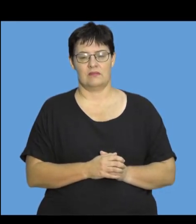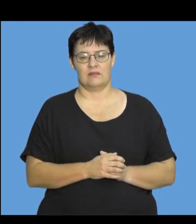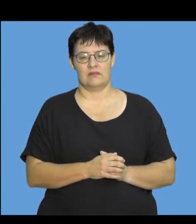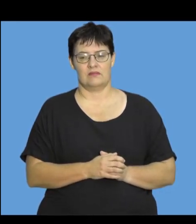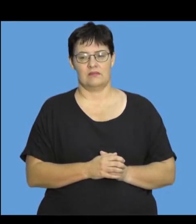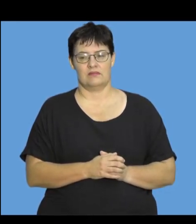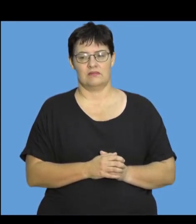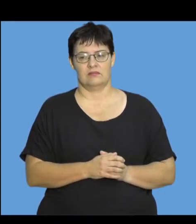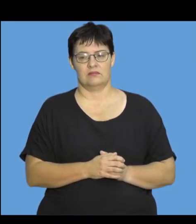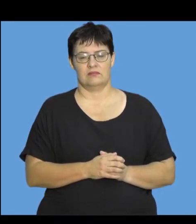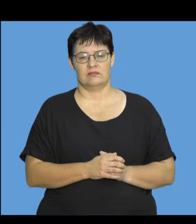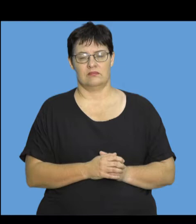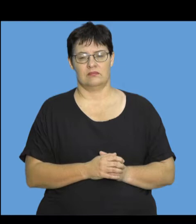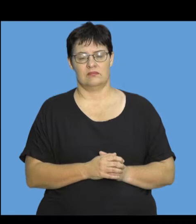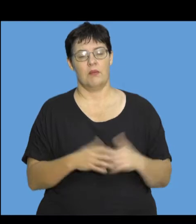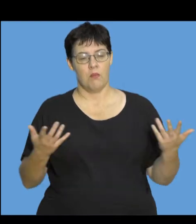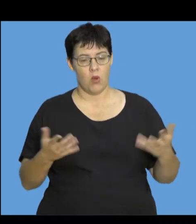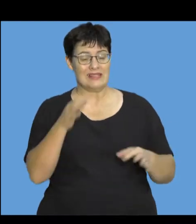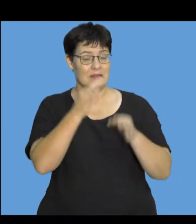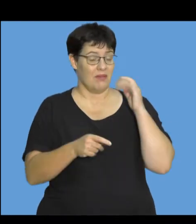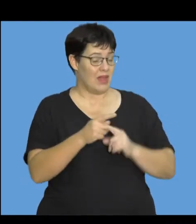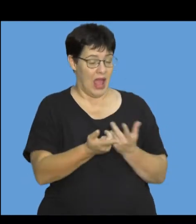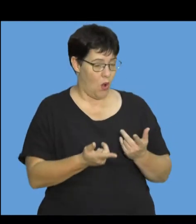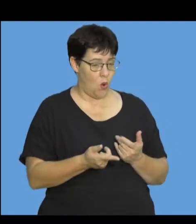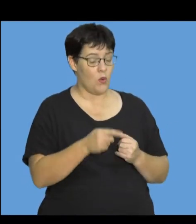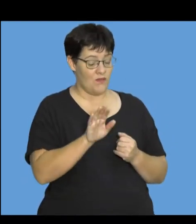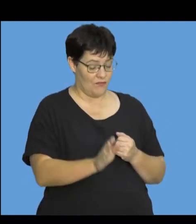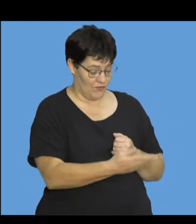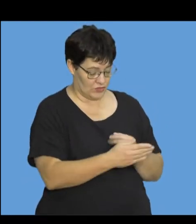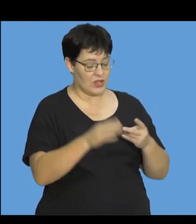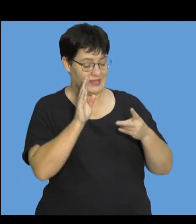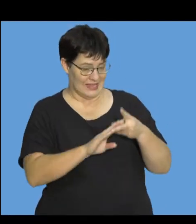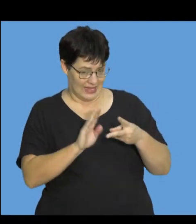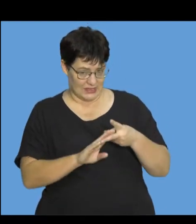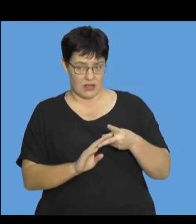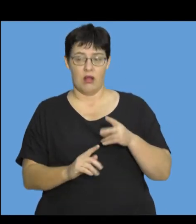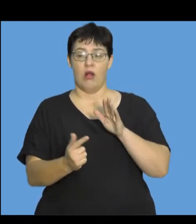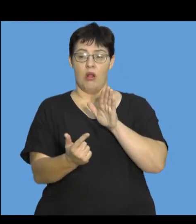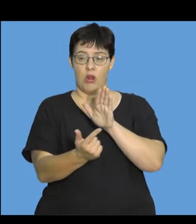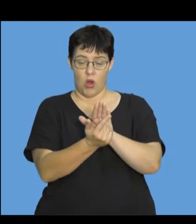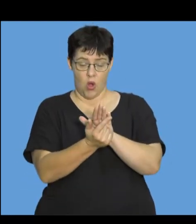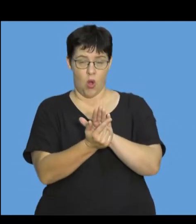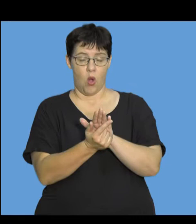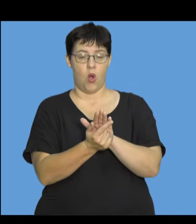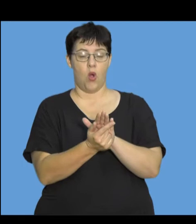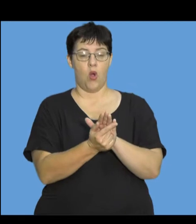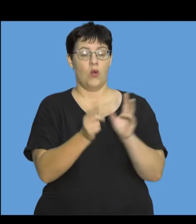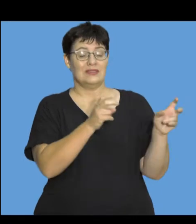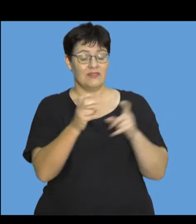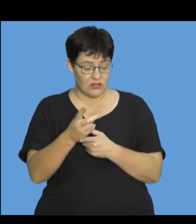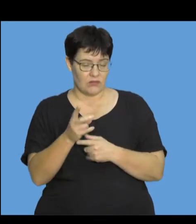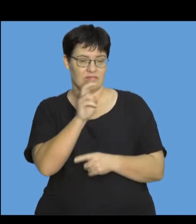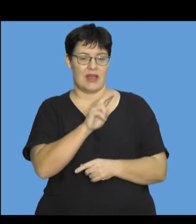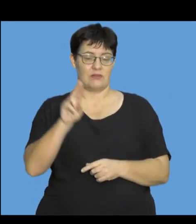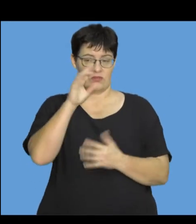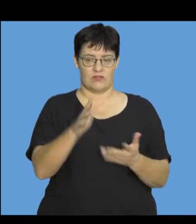the second step of simplifying this will be to apply the laws and the definitions of exponents, right? I've